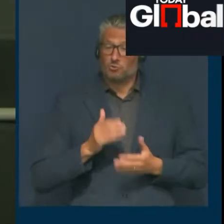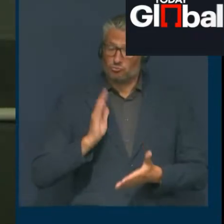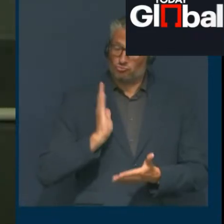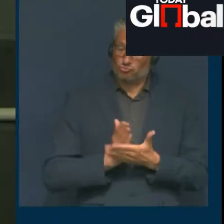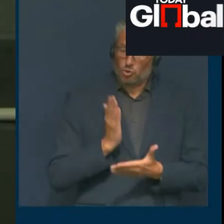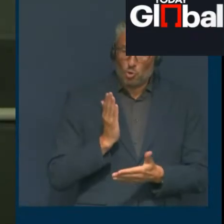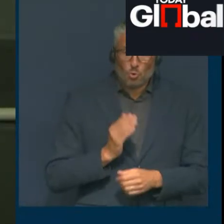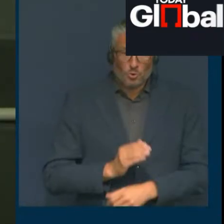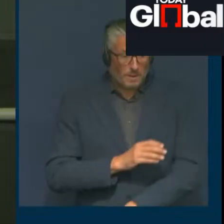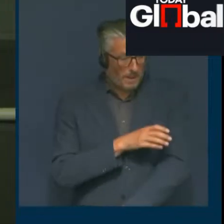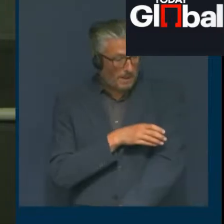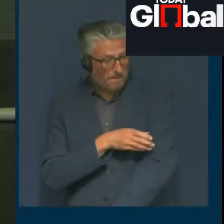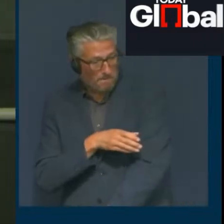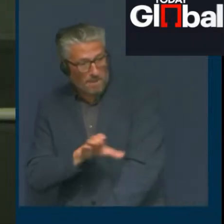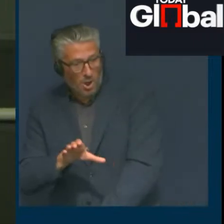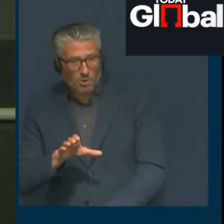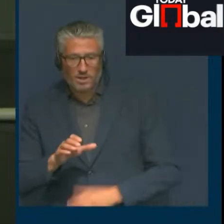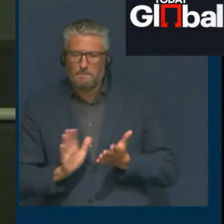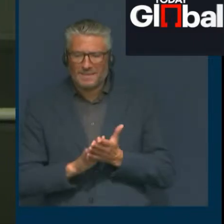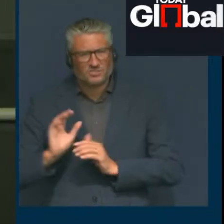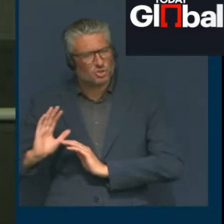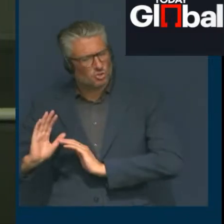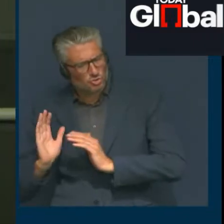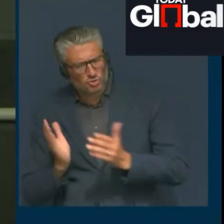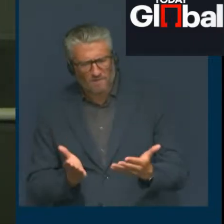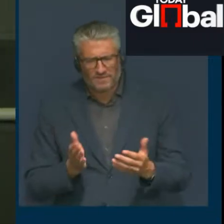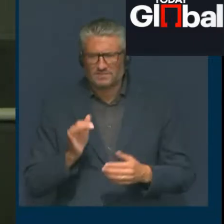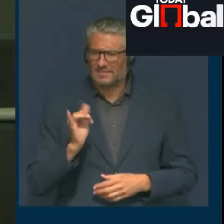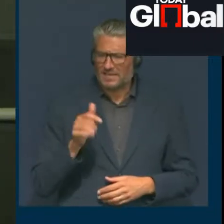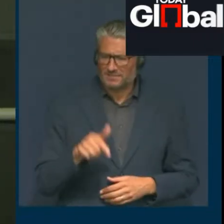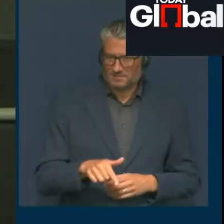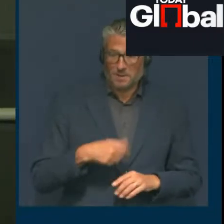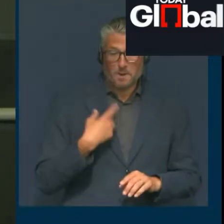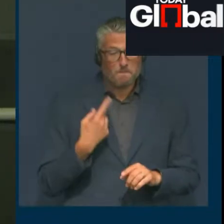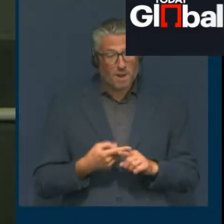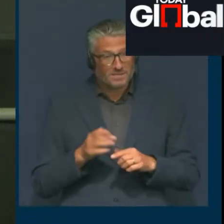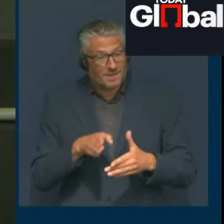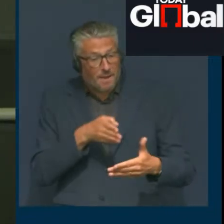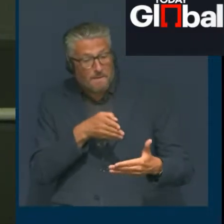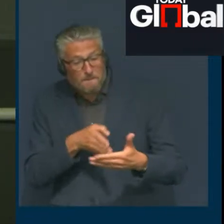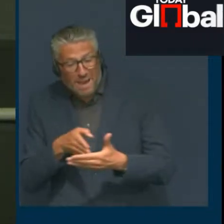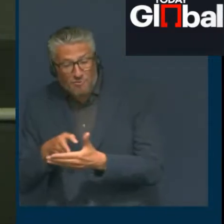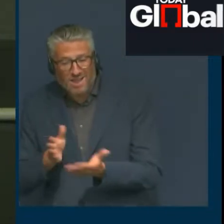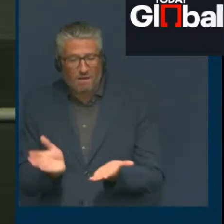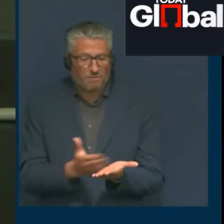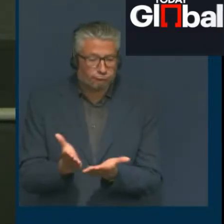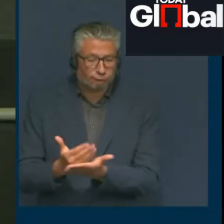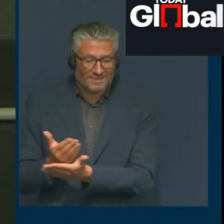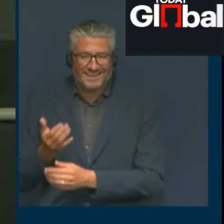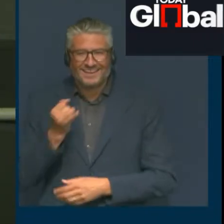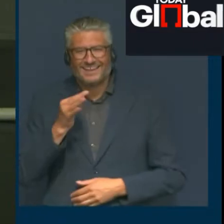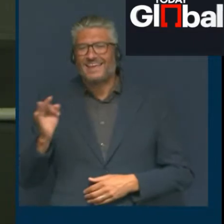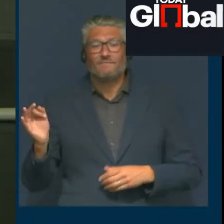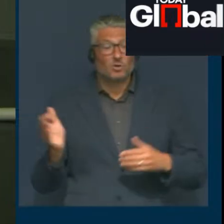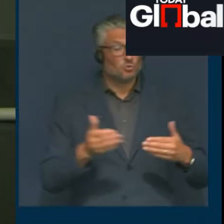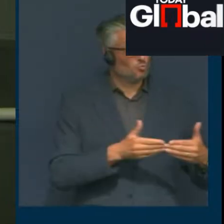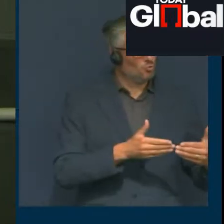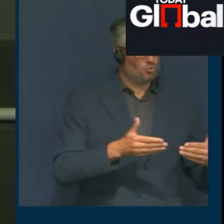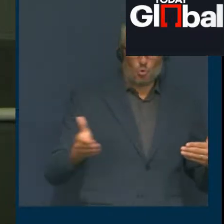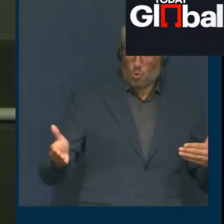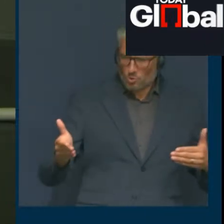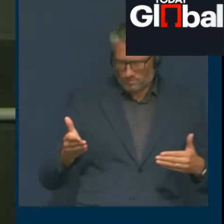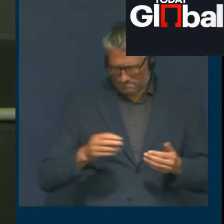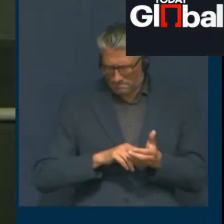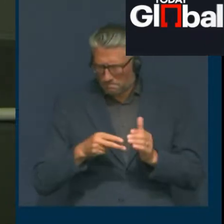of services, but removing a barrier. It does not mean merely opening a door, but ensuring that this door is accessible to all. It does not mean